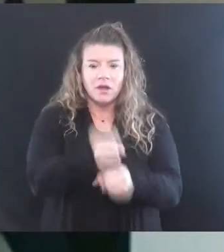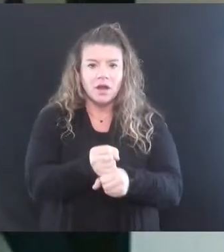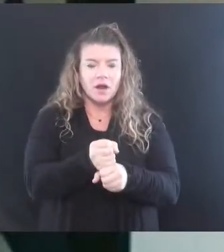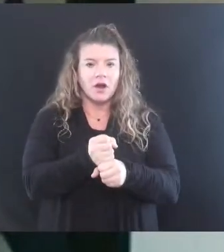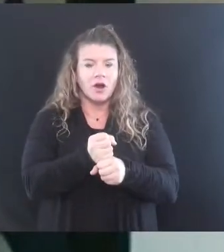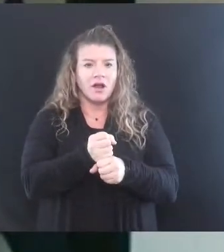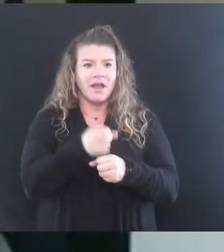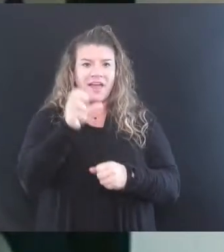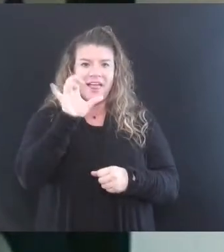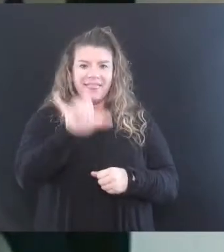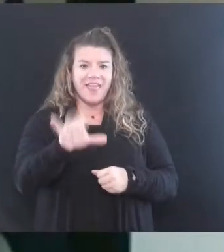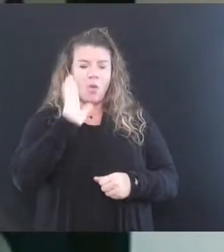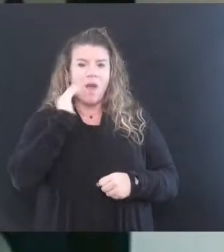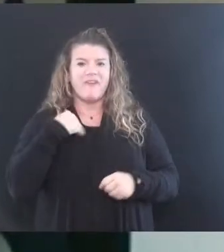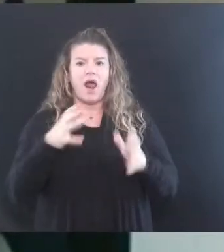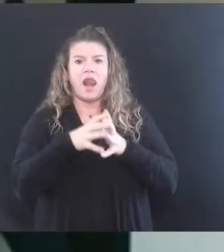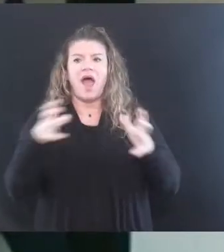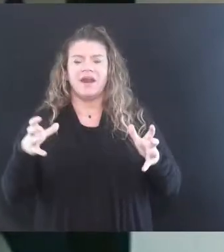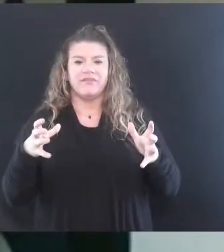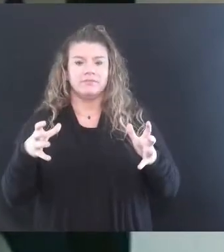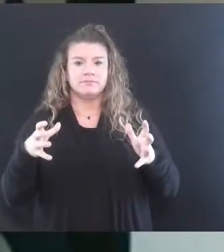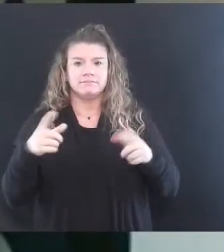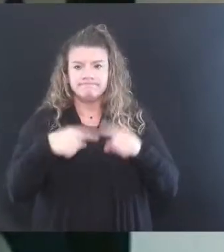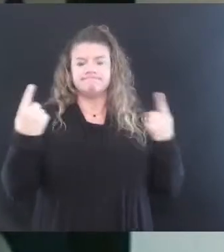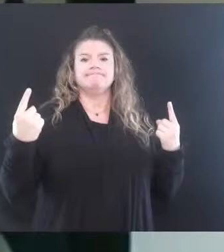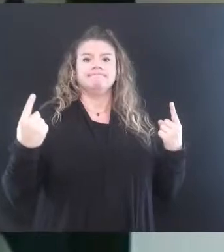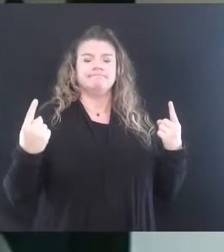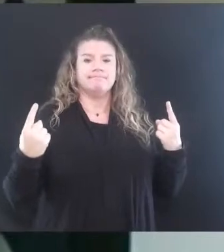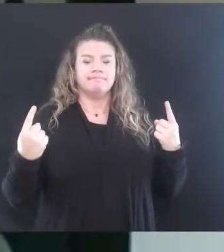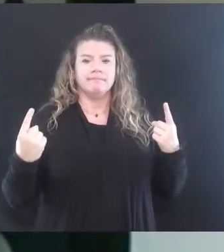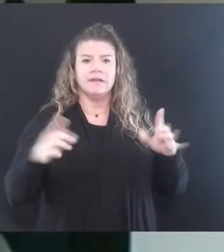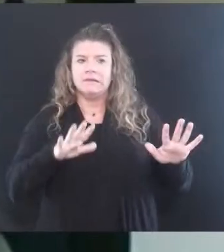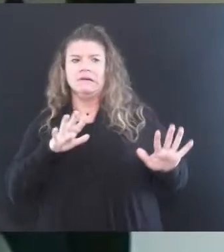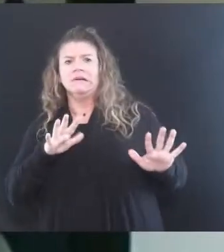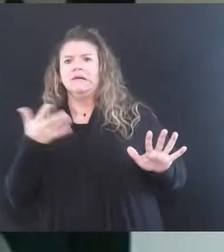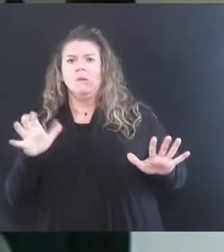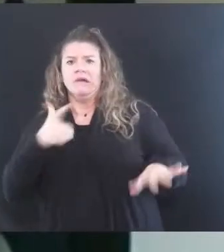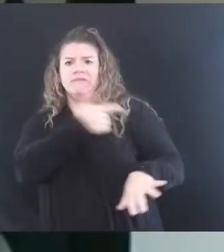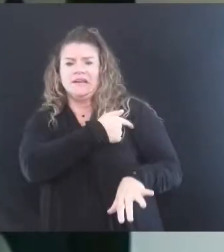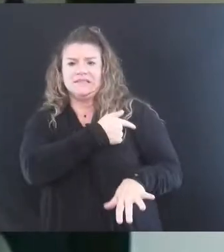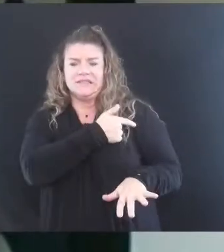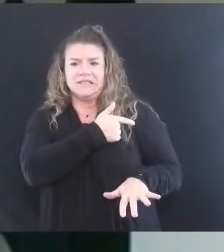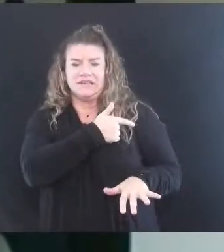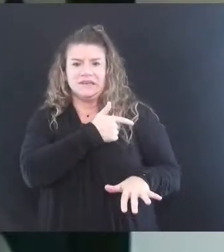opposition and reluctance to taking the vaccine,